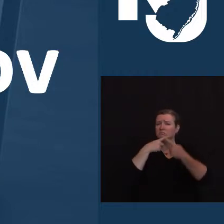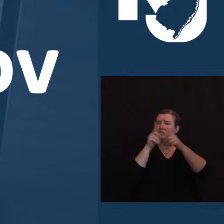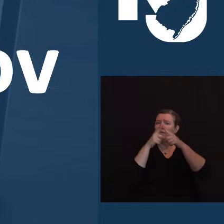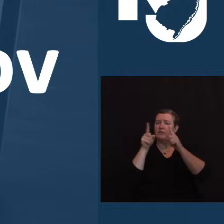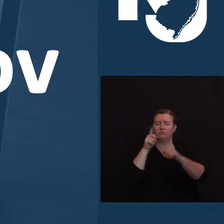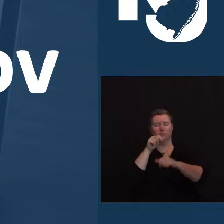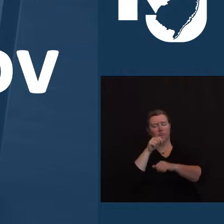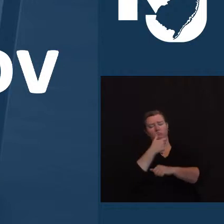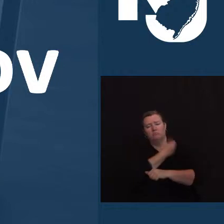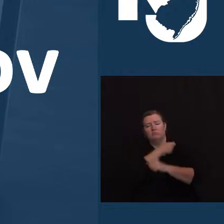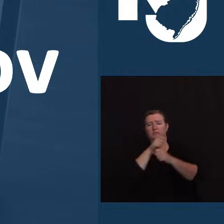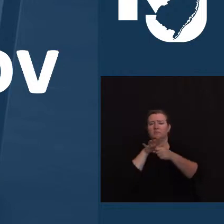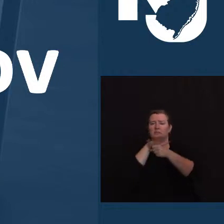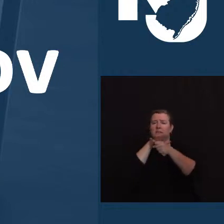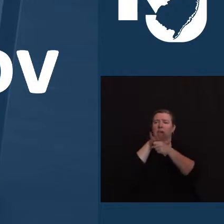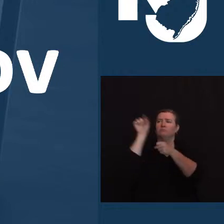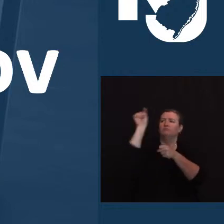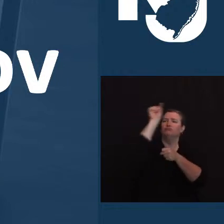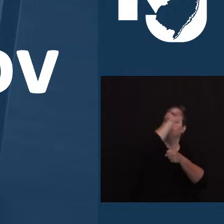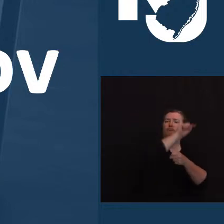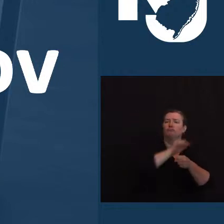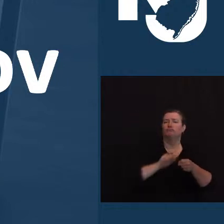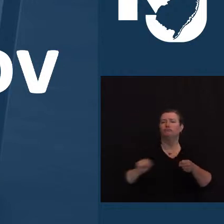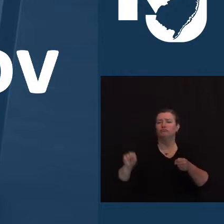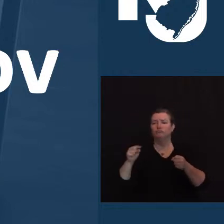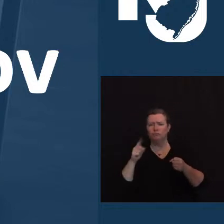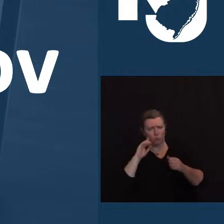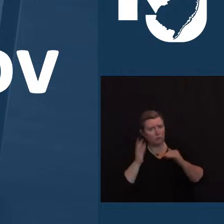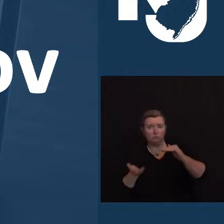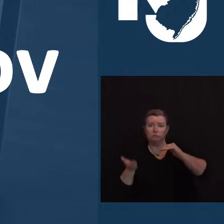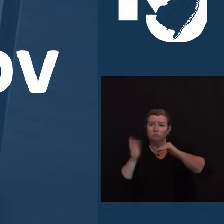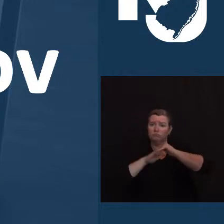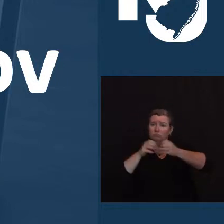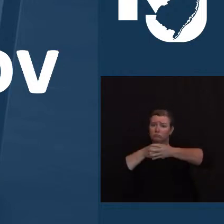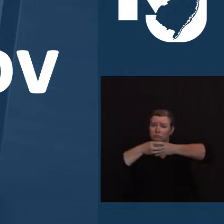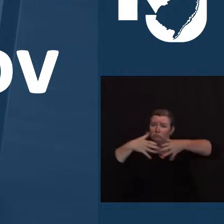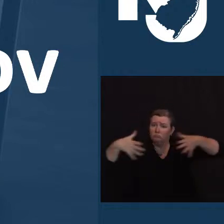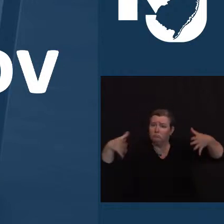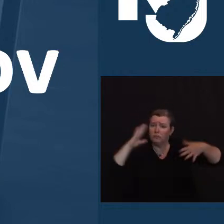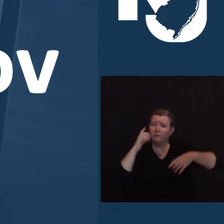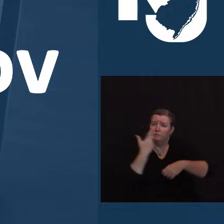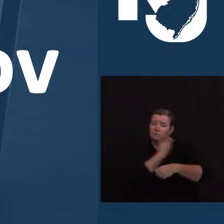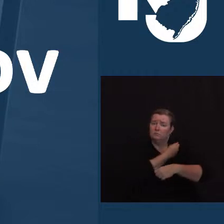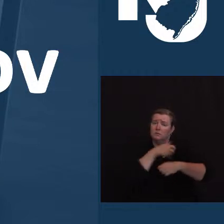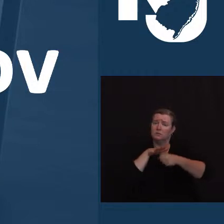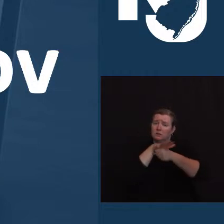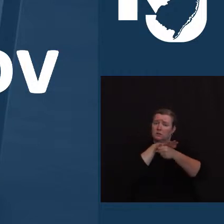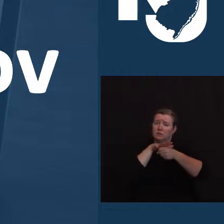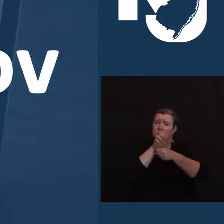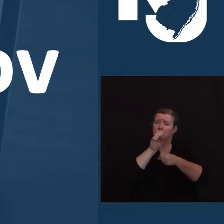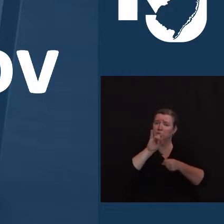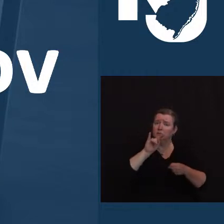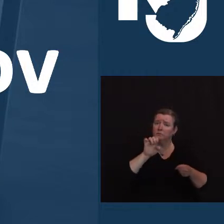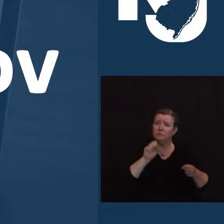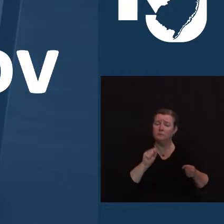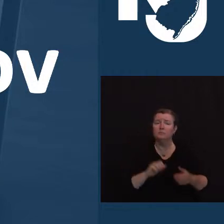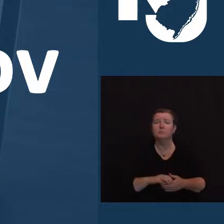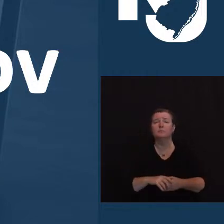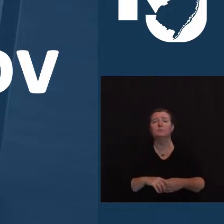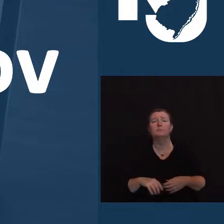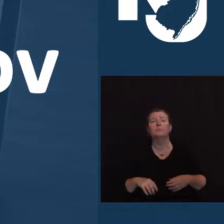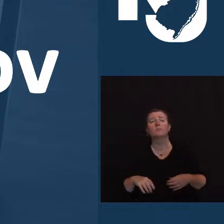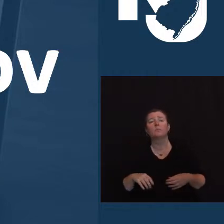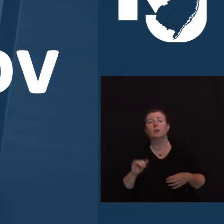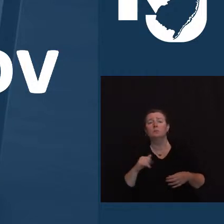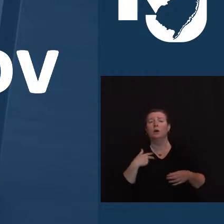in anticipation of the booster and the demand that will go with it. We will almost certainly reopen several larger vaccination